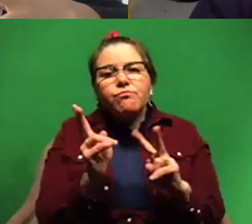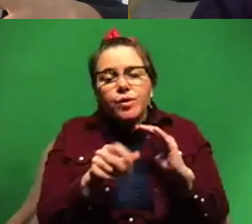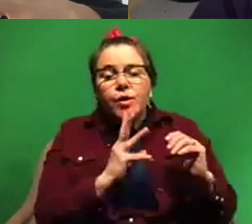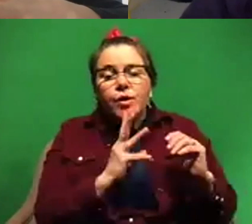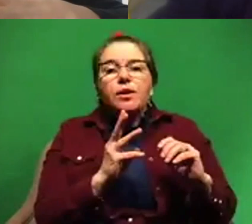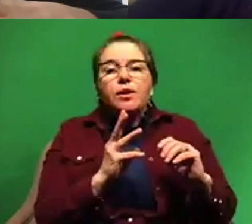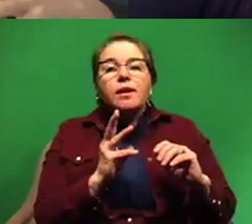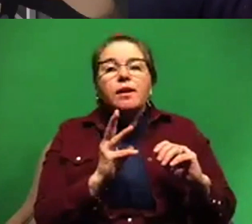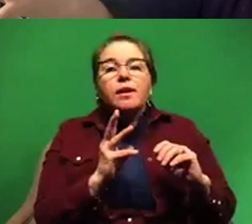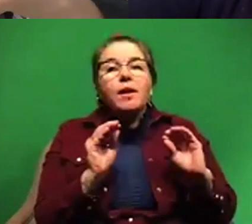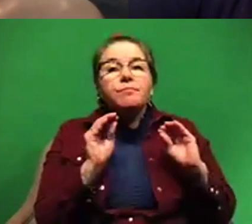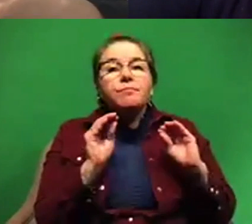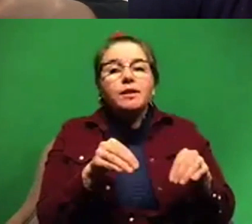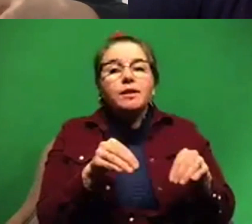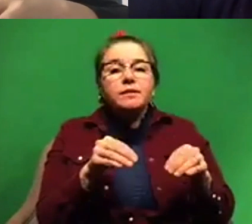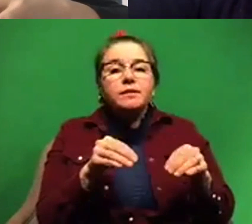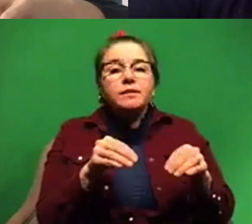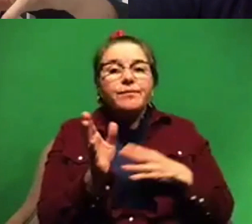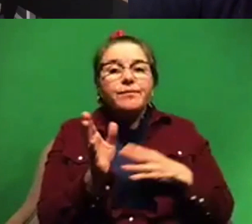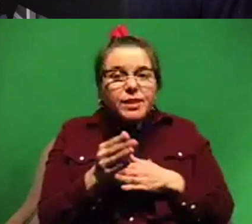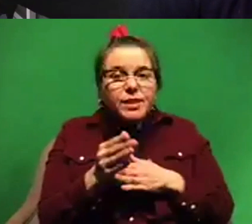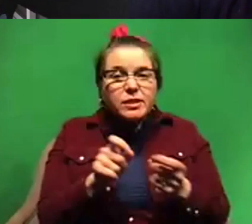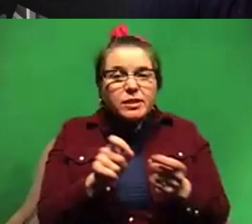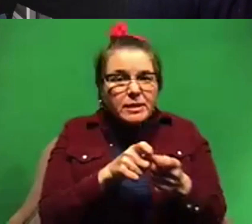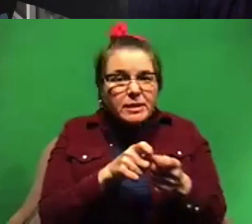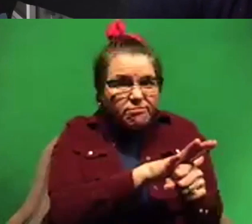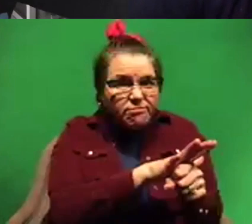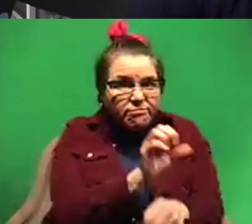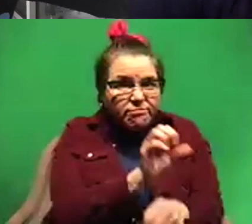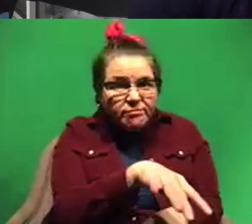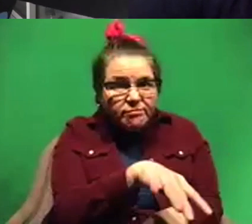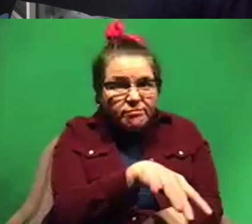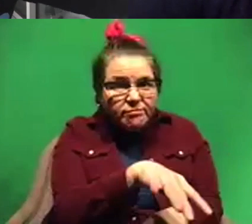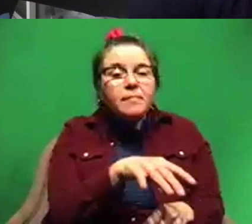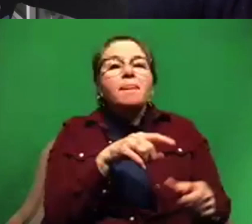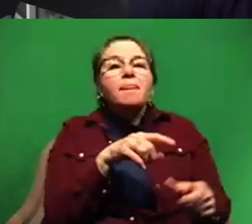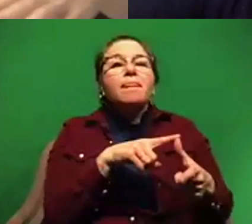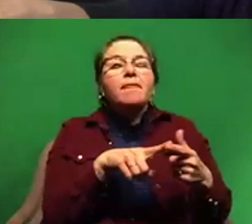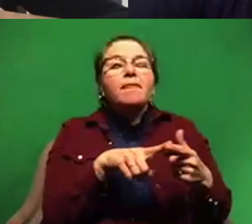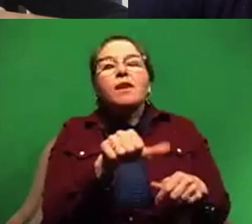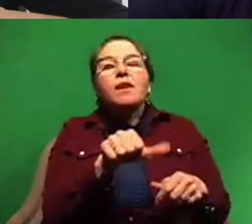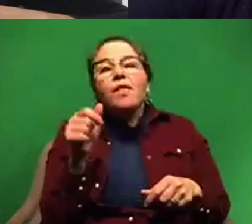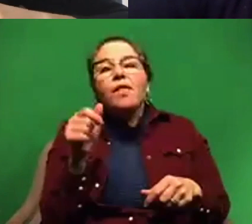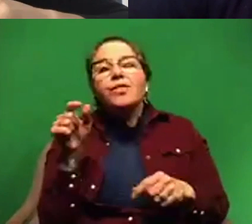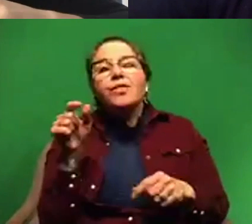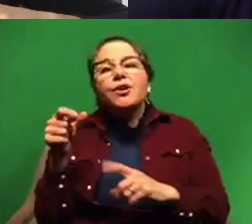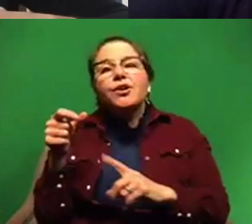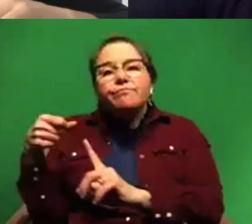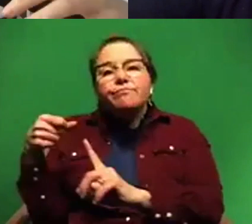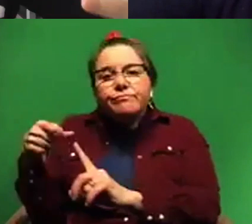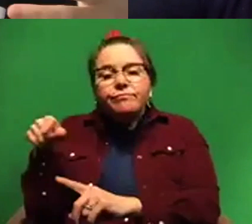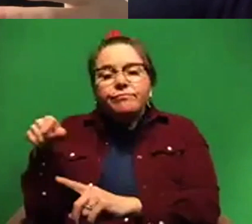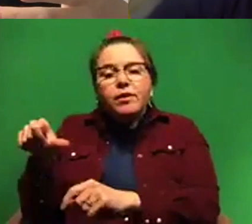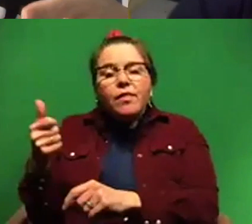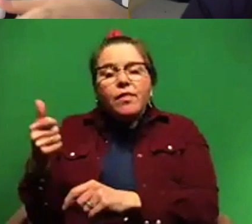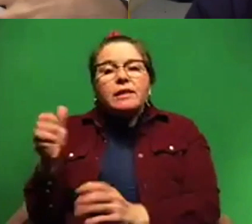put in some fish in one location and then another stimulus in another location. And it seems